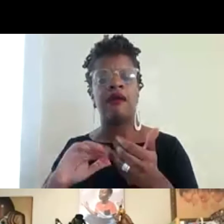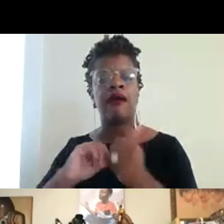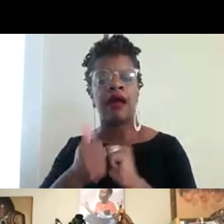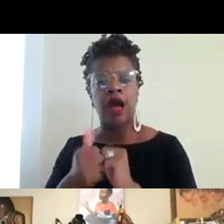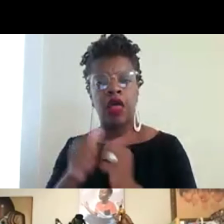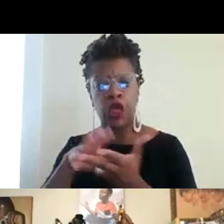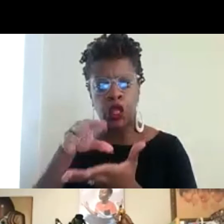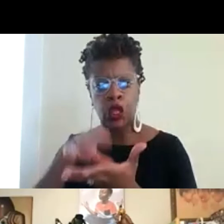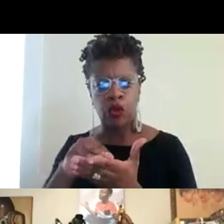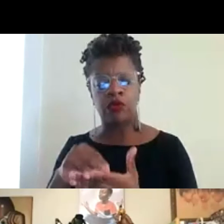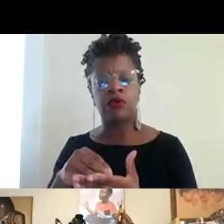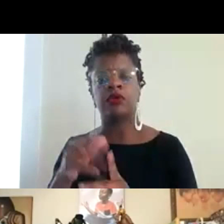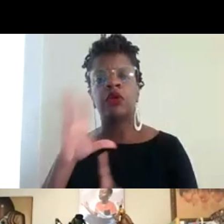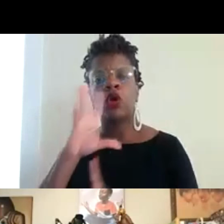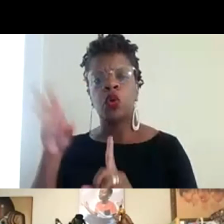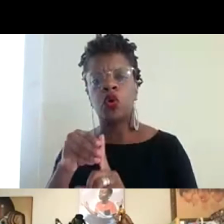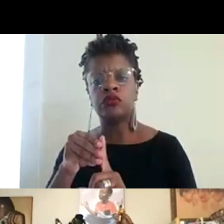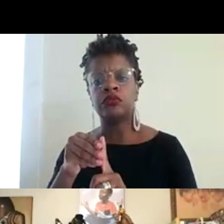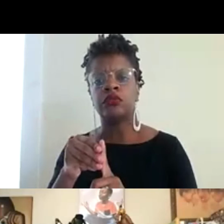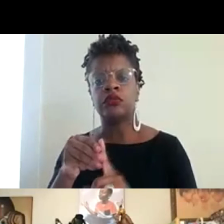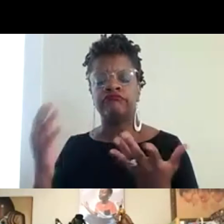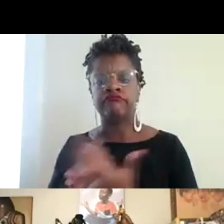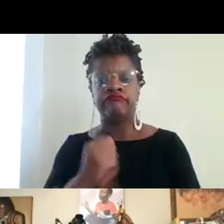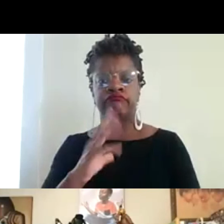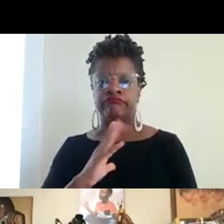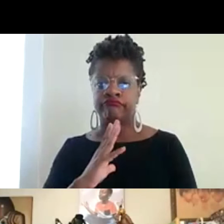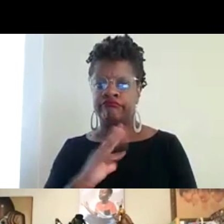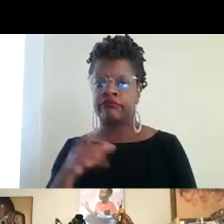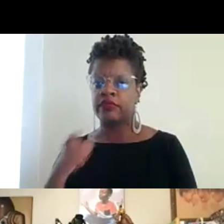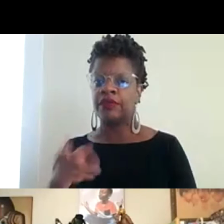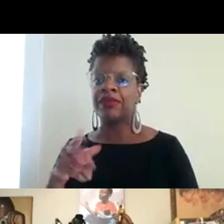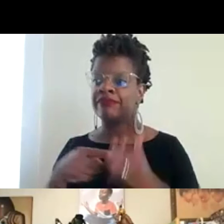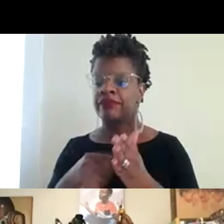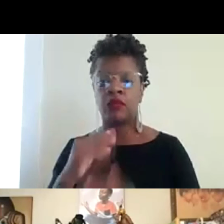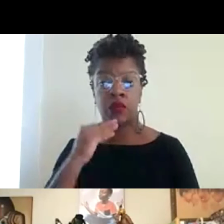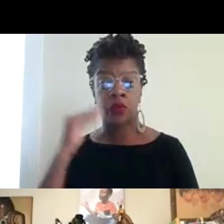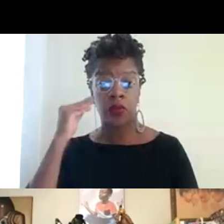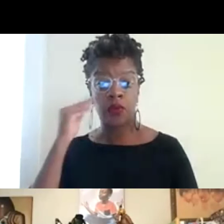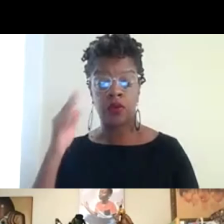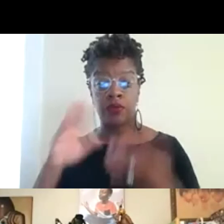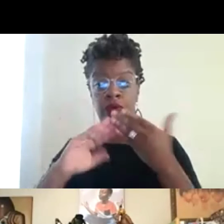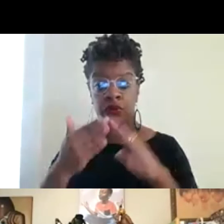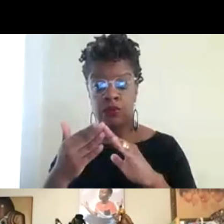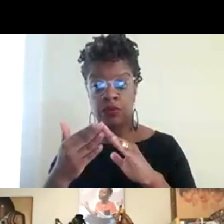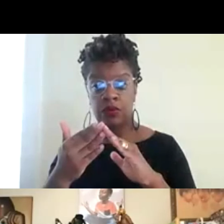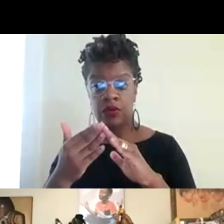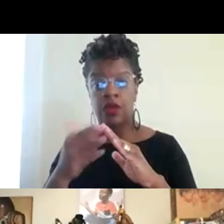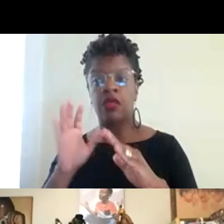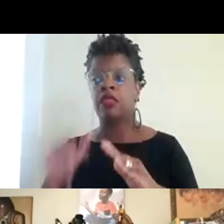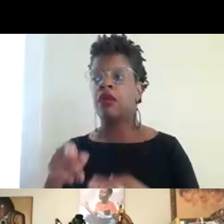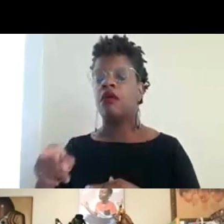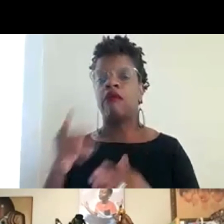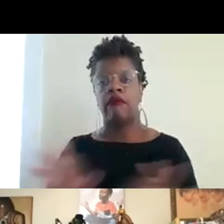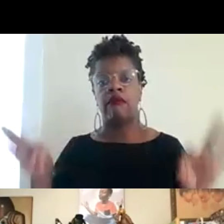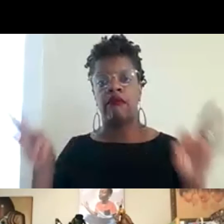culturally rich ways, it's when we draw on what children learn in their homes and in their communities as relevant